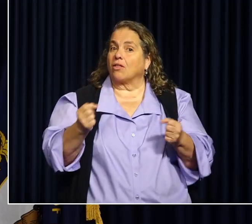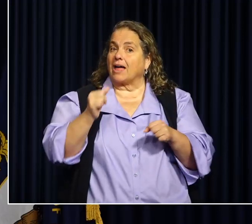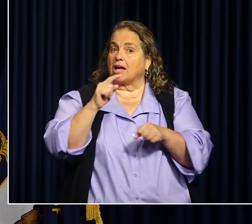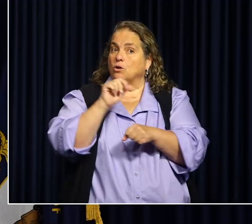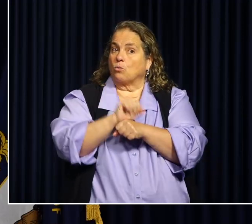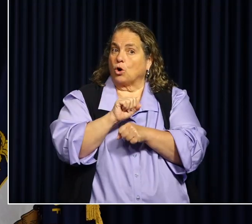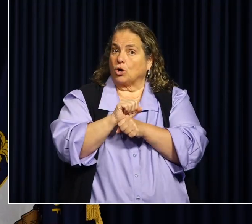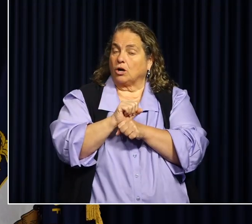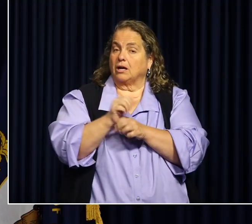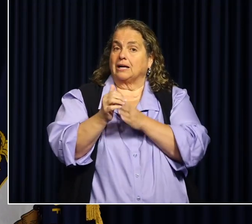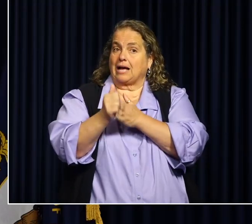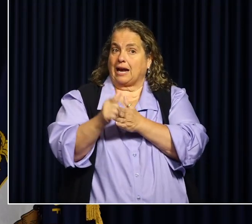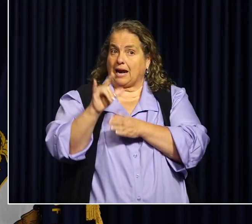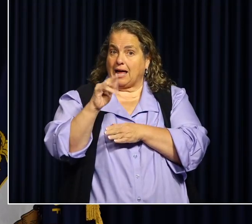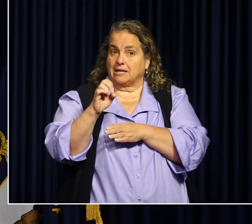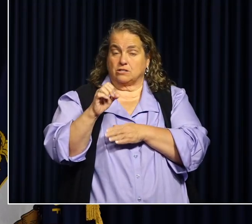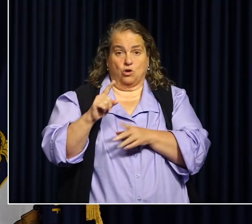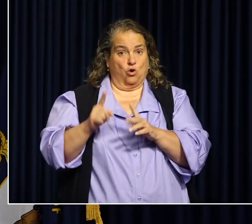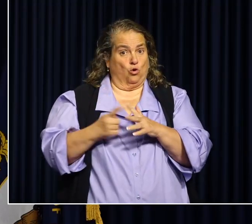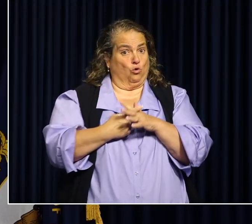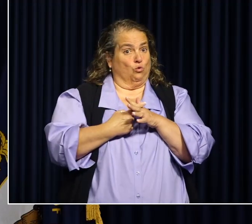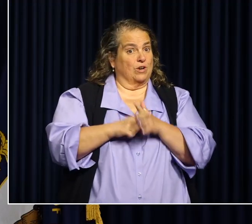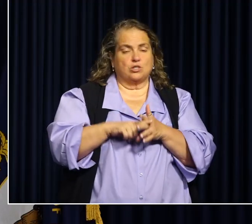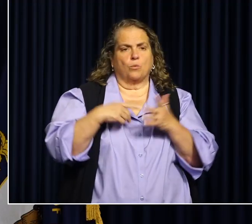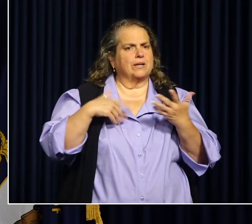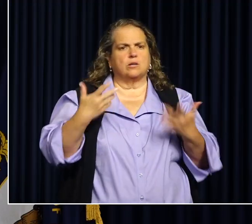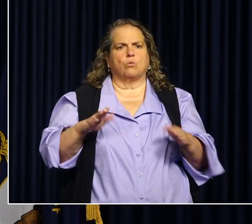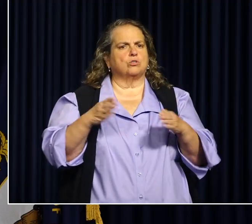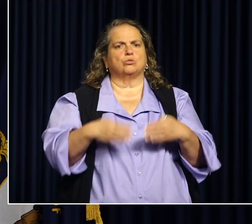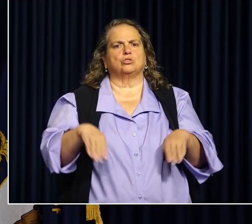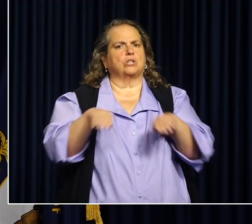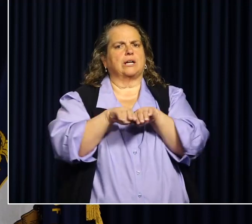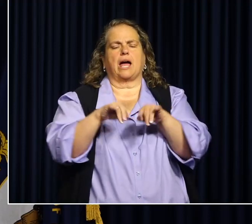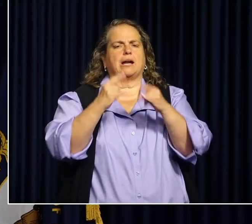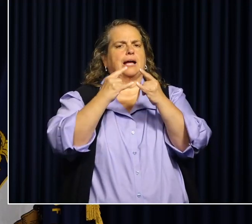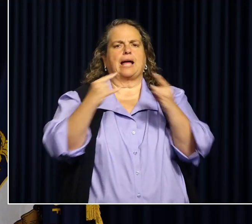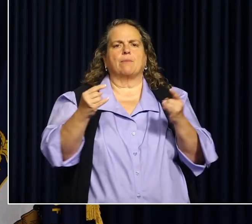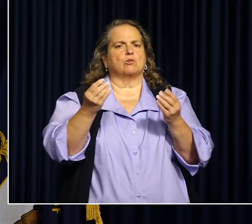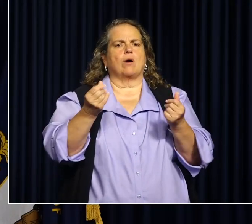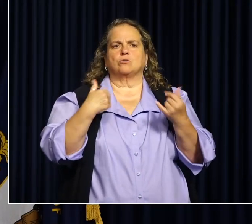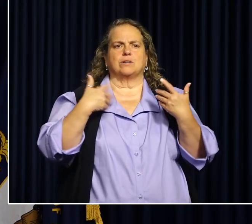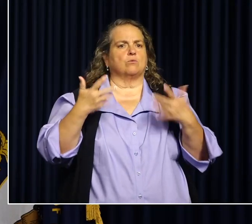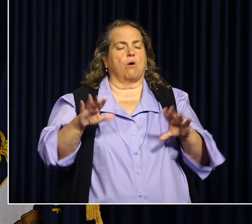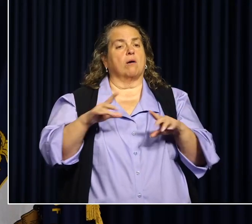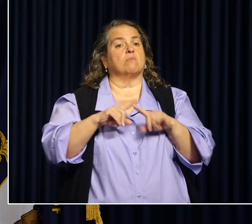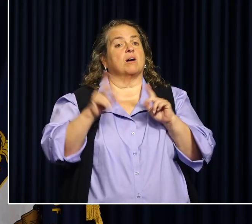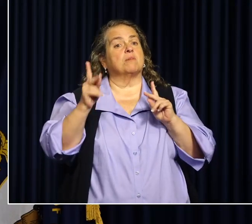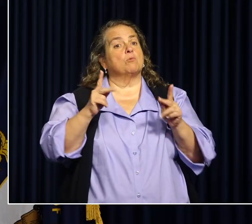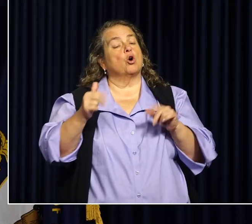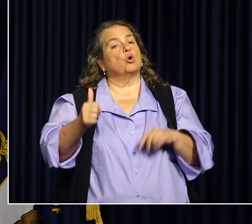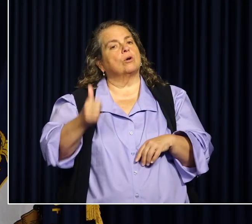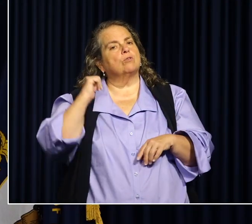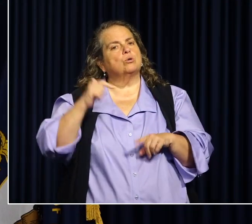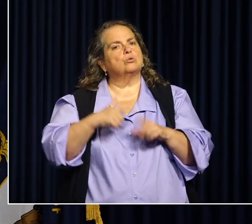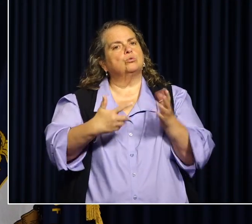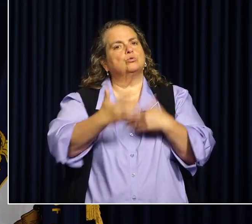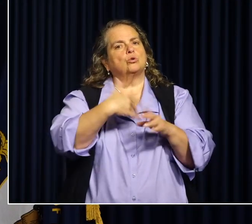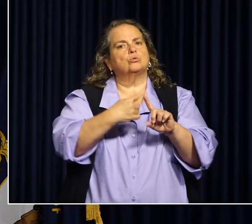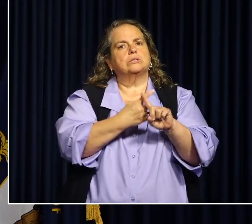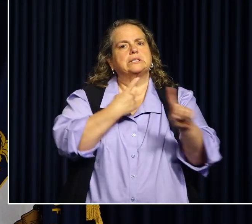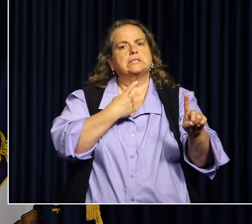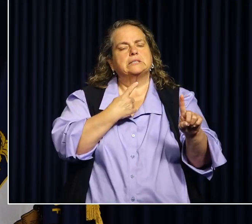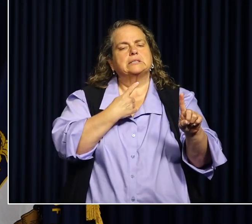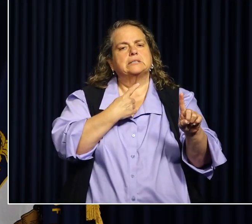we originally didn't want to have to shut down campgrounds, but we had to do it because people were refusing to social distance. Now,